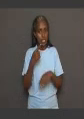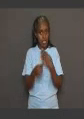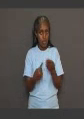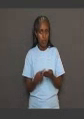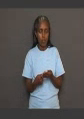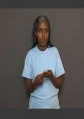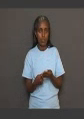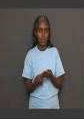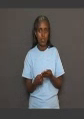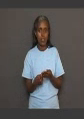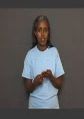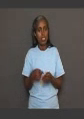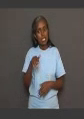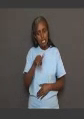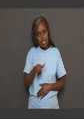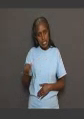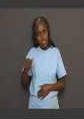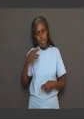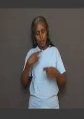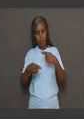Therefore, the same